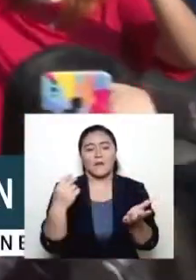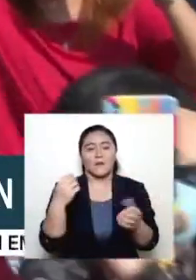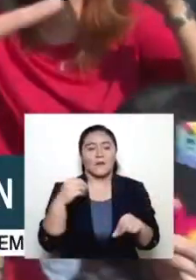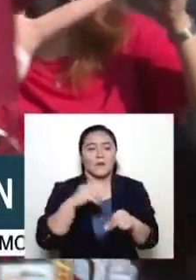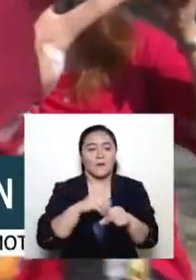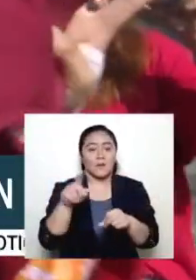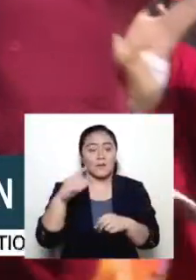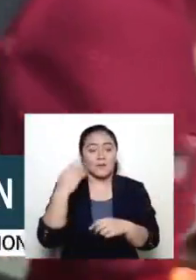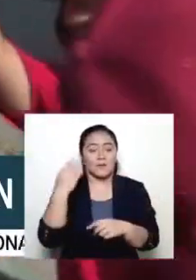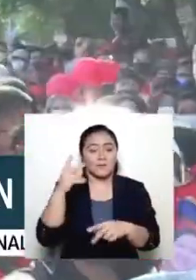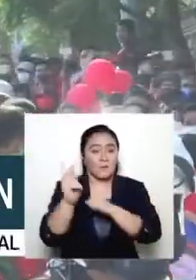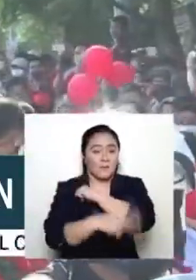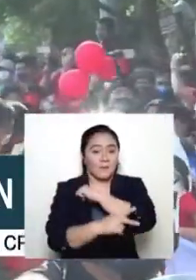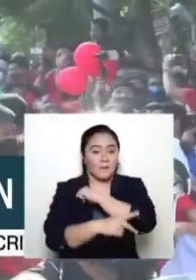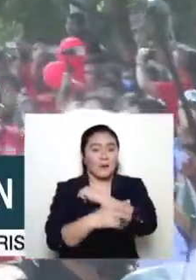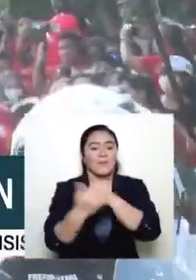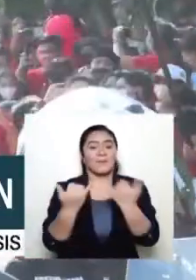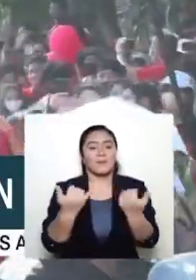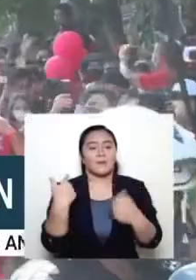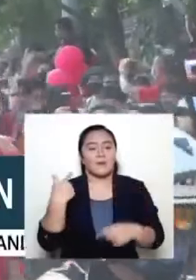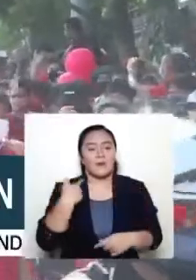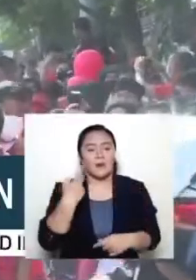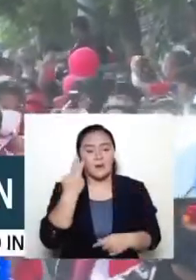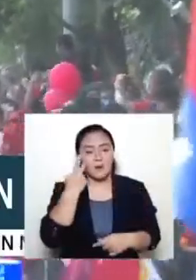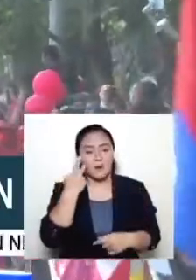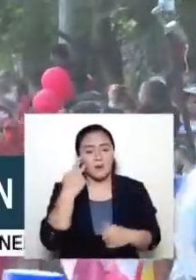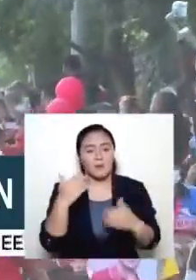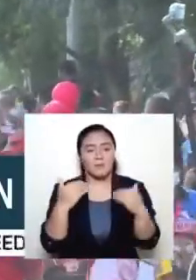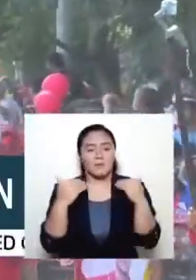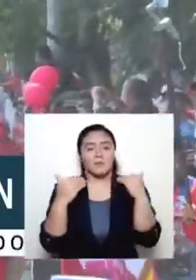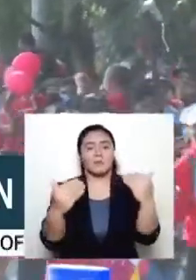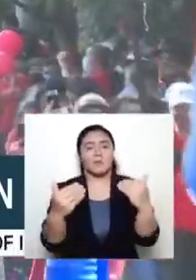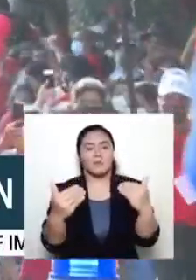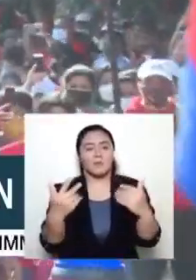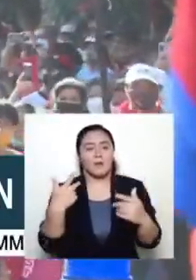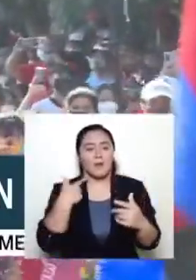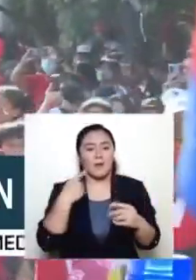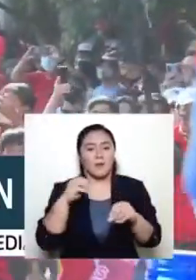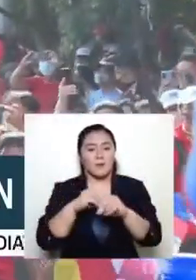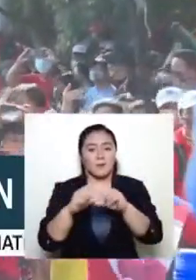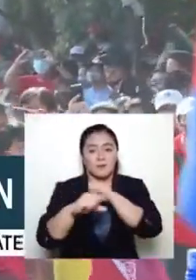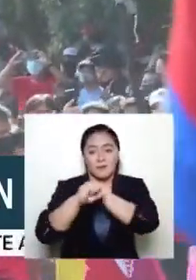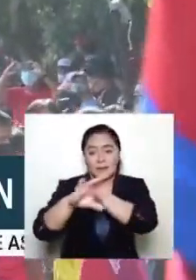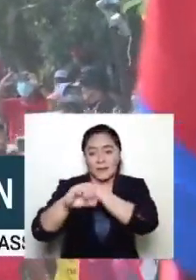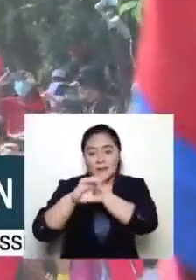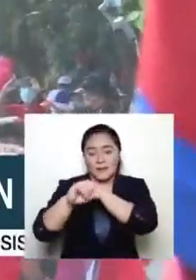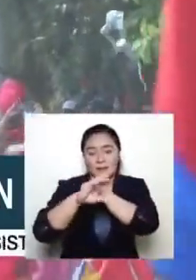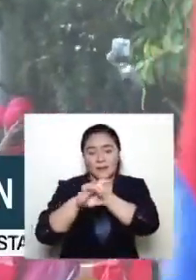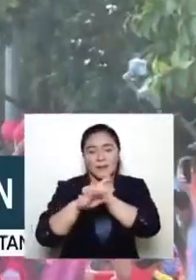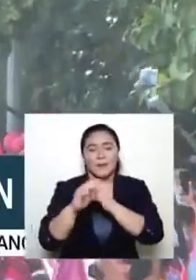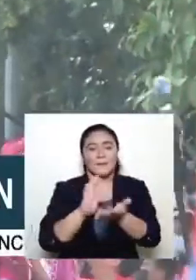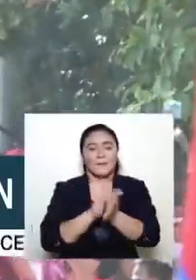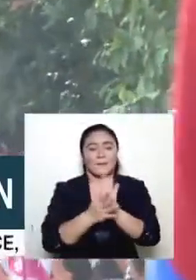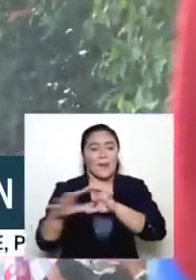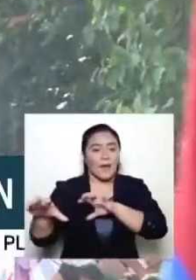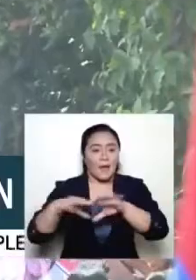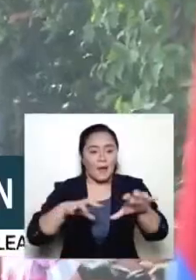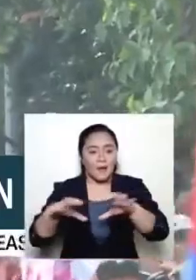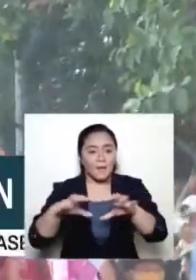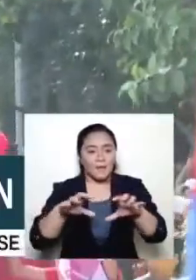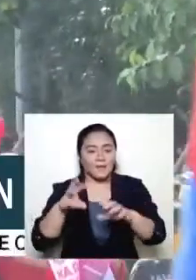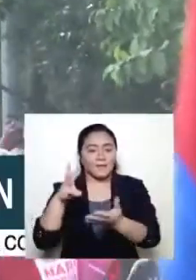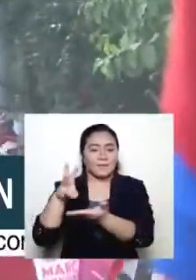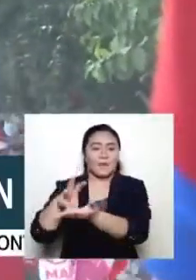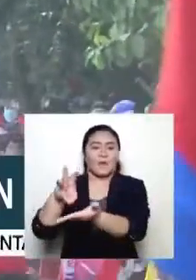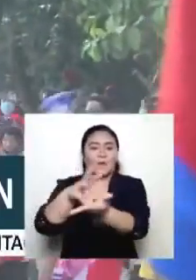just finished with their Giginto led, their Giginto campaign led, which was held at the Giginto Municipal Oval. The